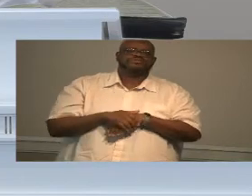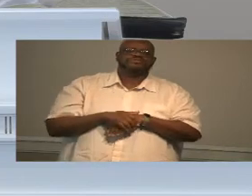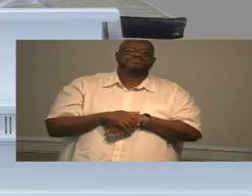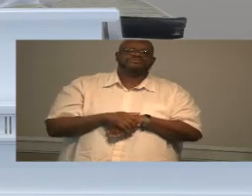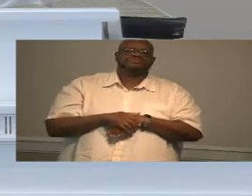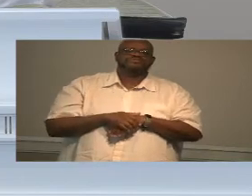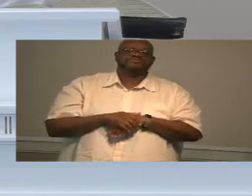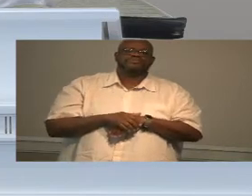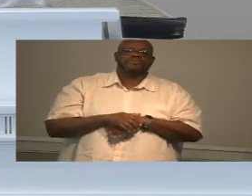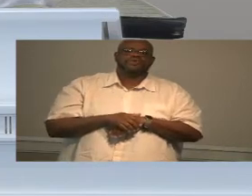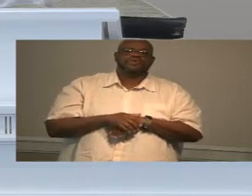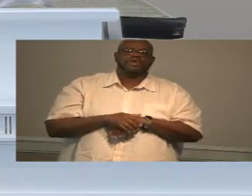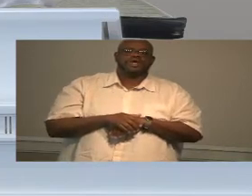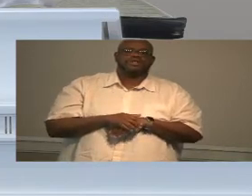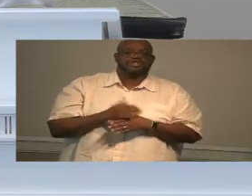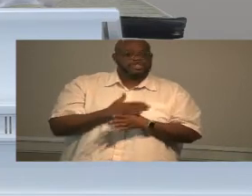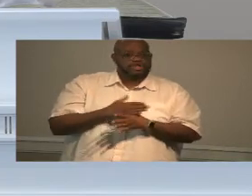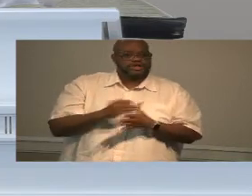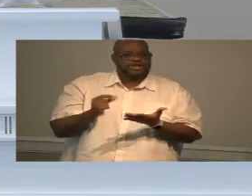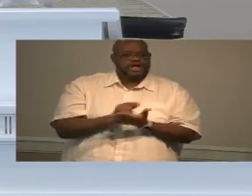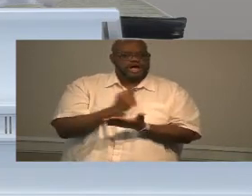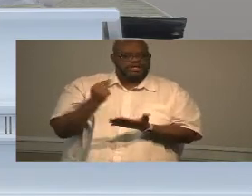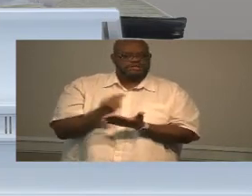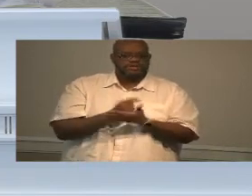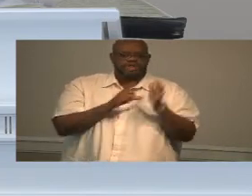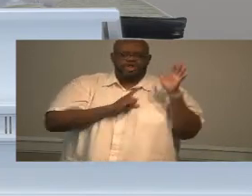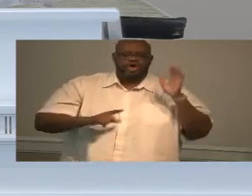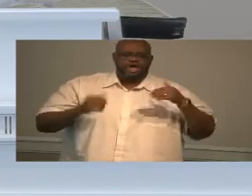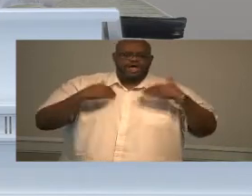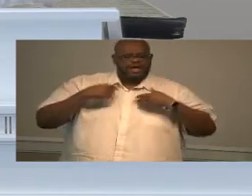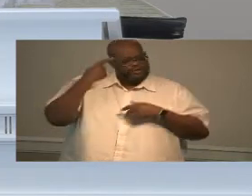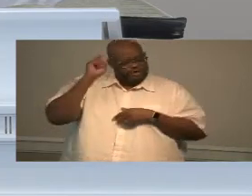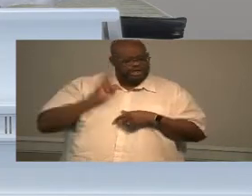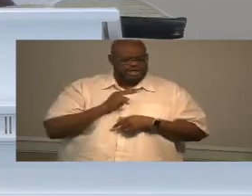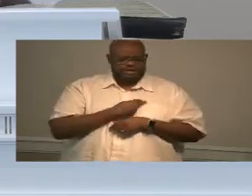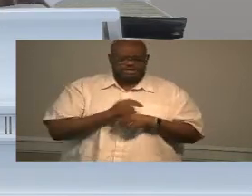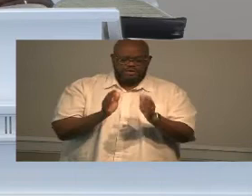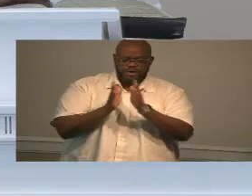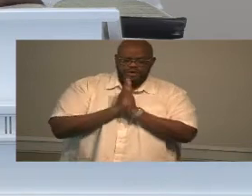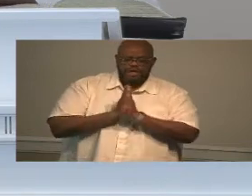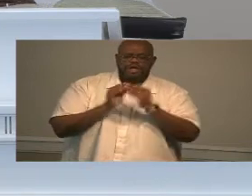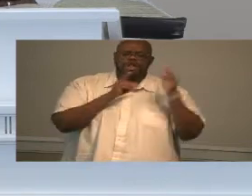into this word that the Lord has for such a time as this. Lord, we thank you.